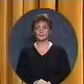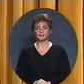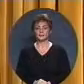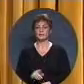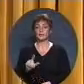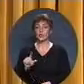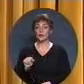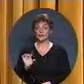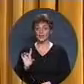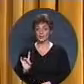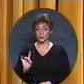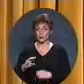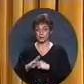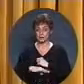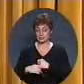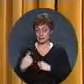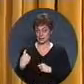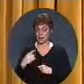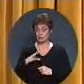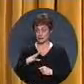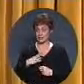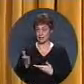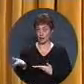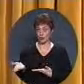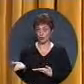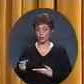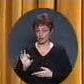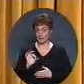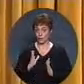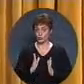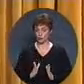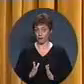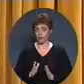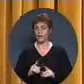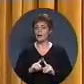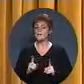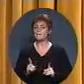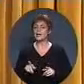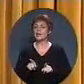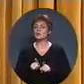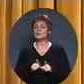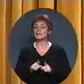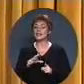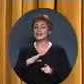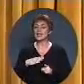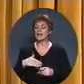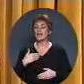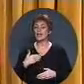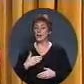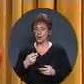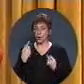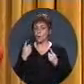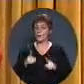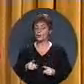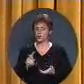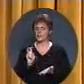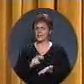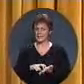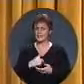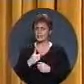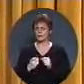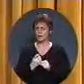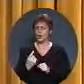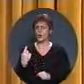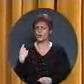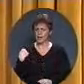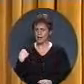here are some of the facts. The LRT contract was signed September the 15th. The Memorandum of Understanding was signed over a year ago, and the Minister was aware of his Council's final vote